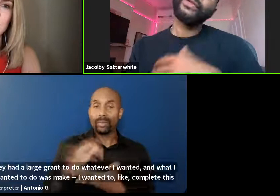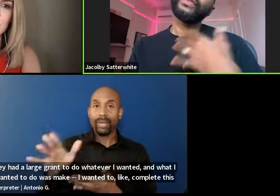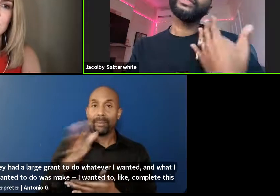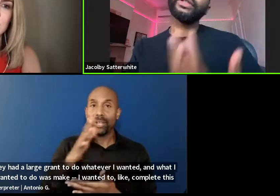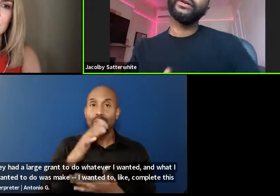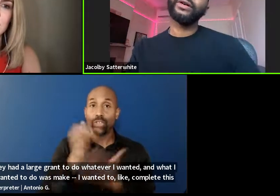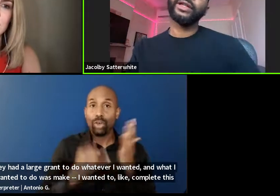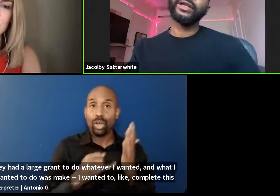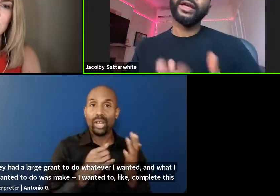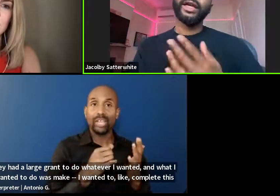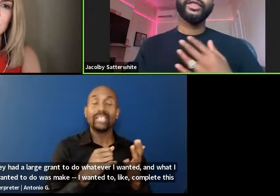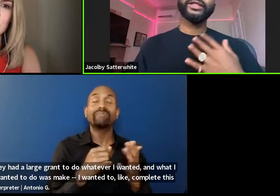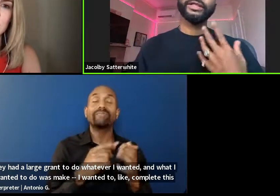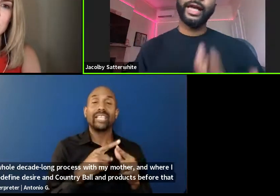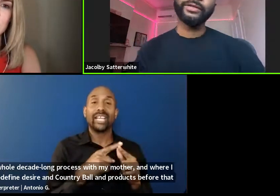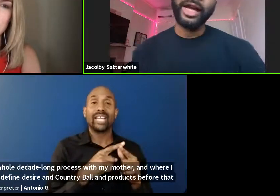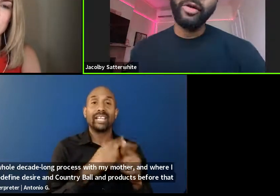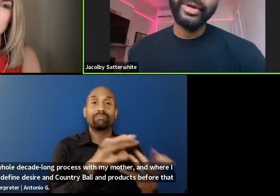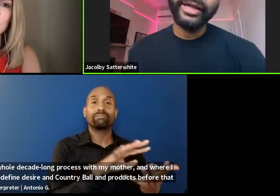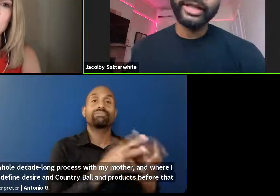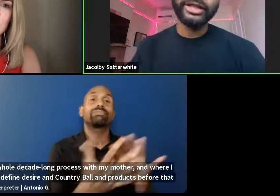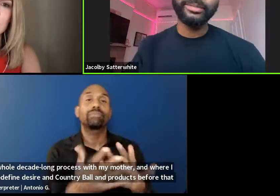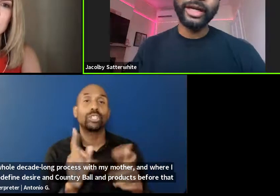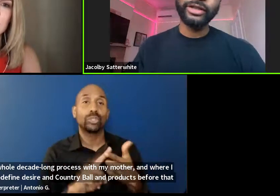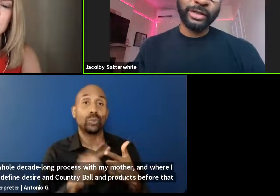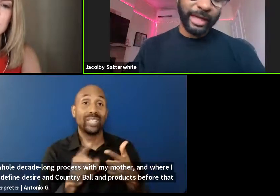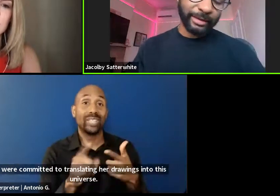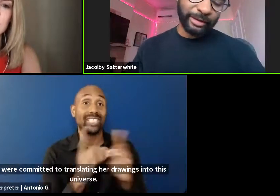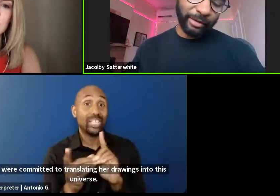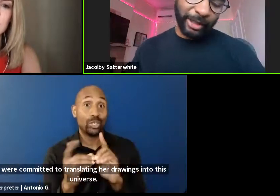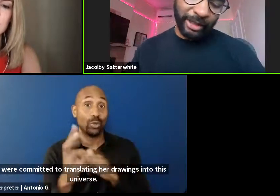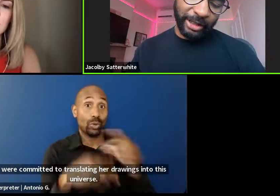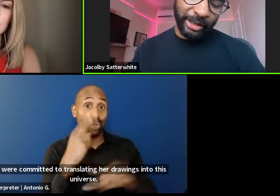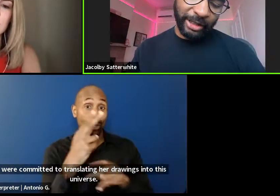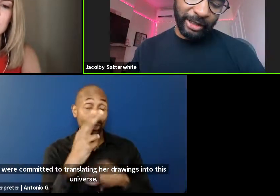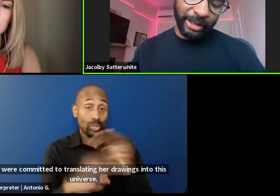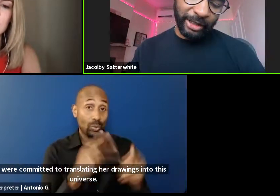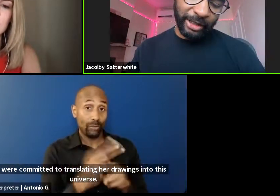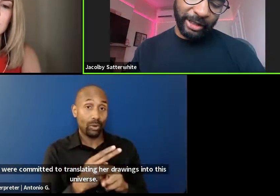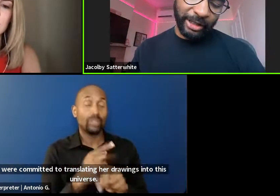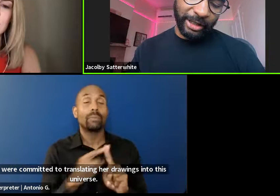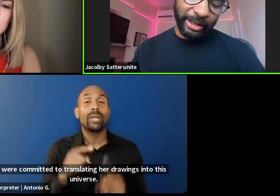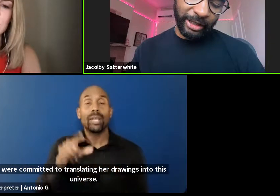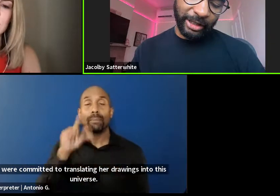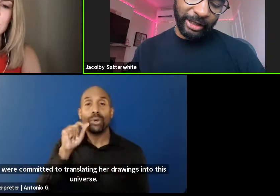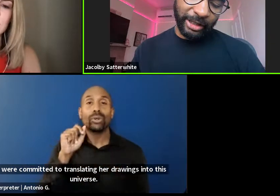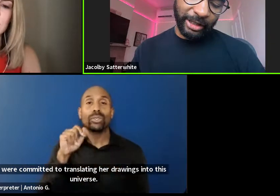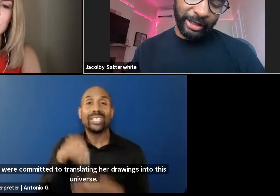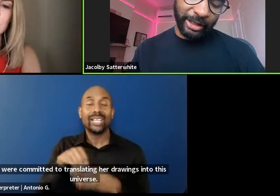Paradise was more focused on the sound output that she made at, during my childhood and adulthood.